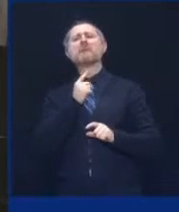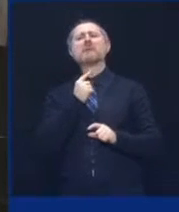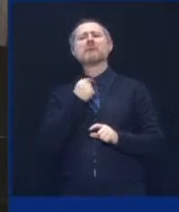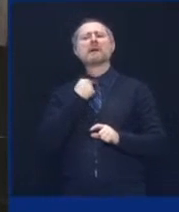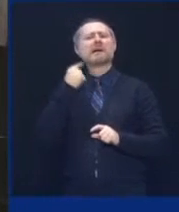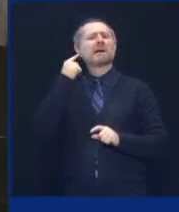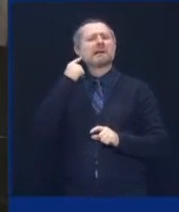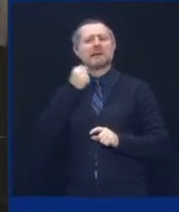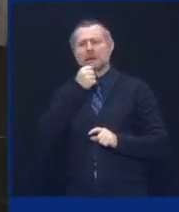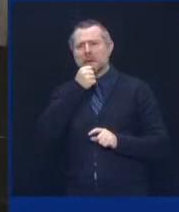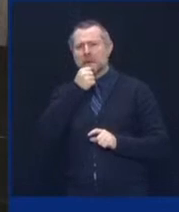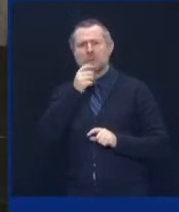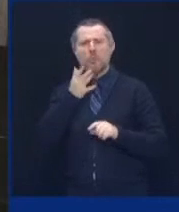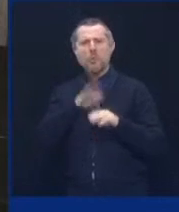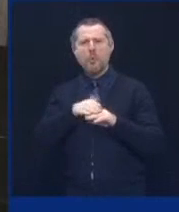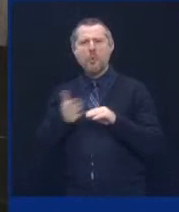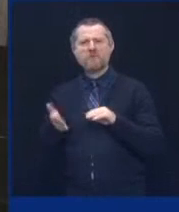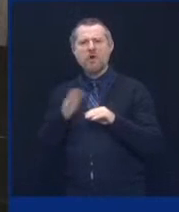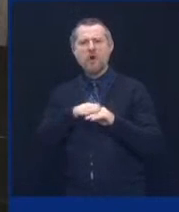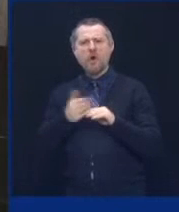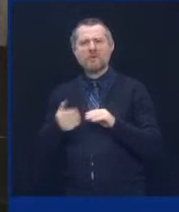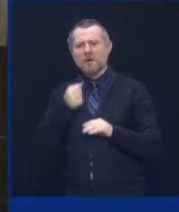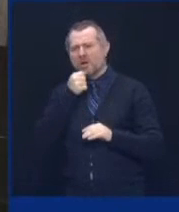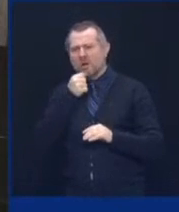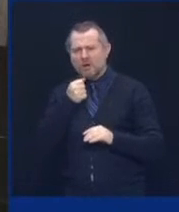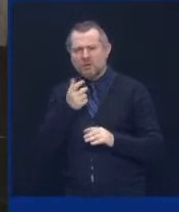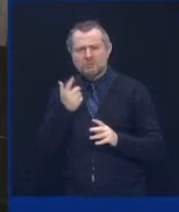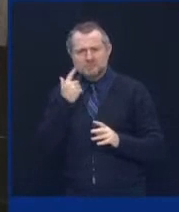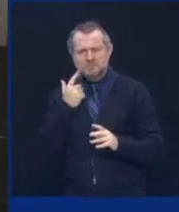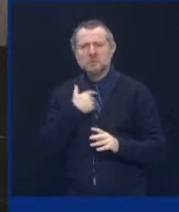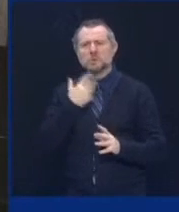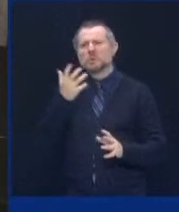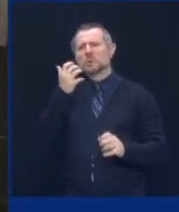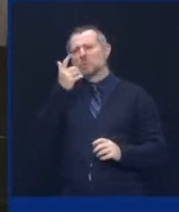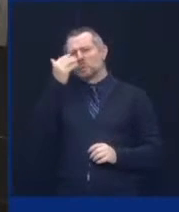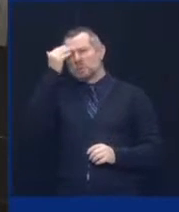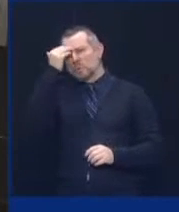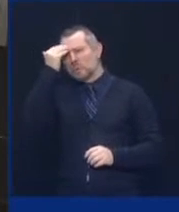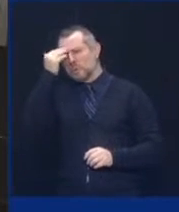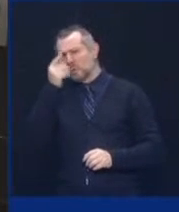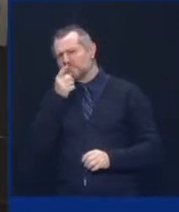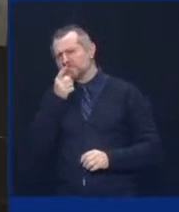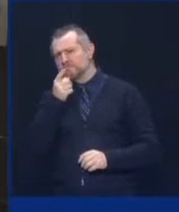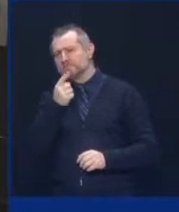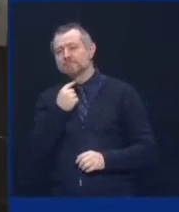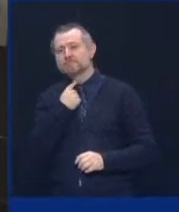having? Also, I guess I wanted to know, it's like